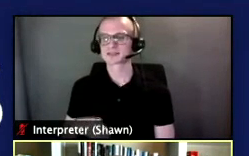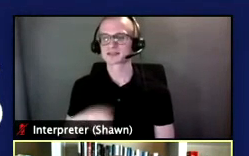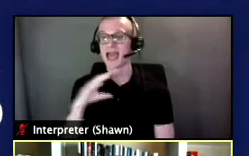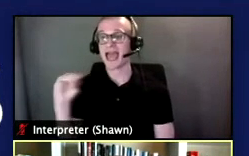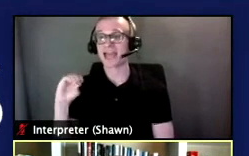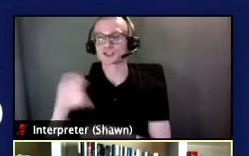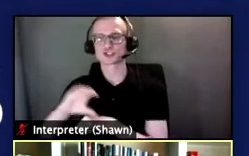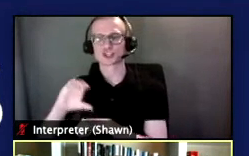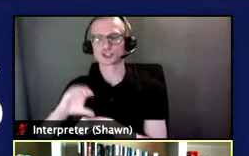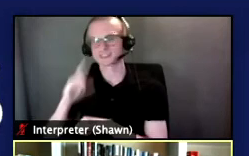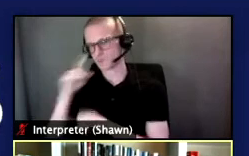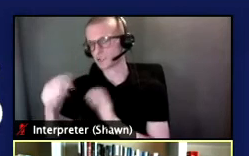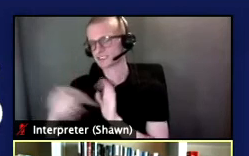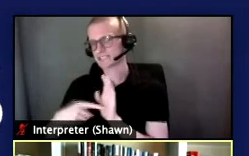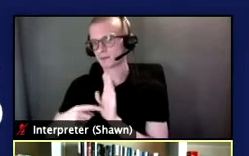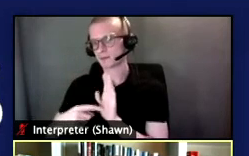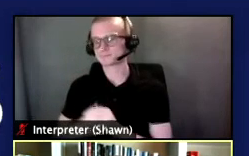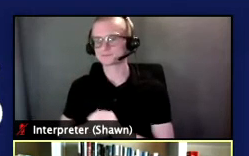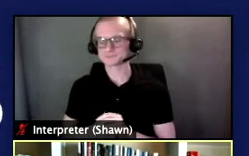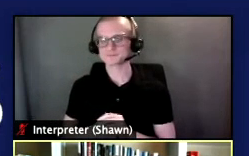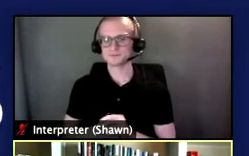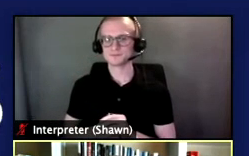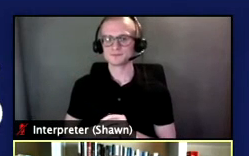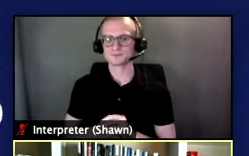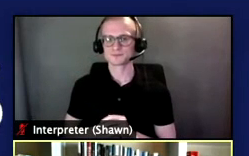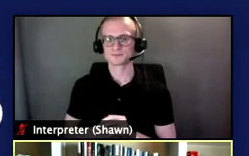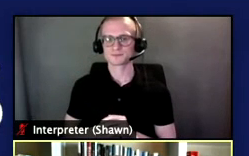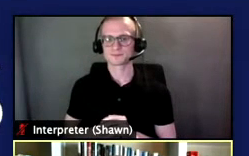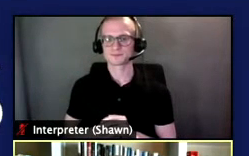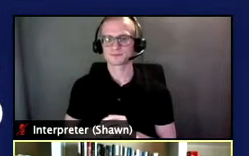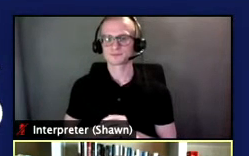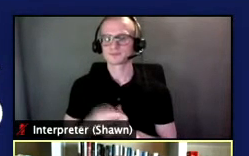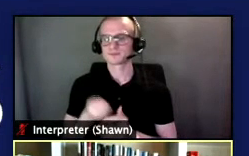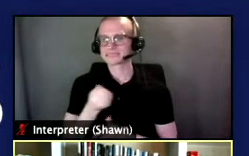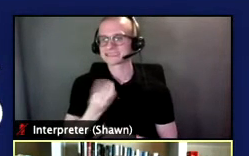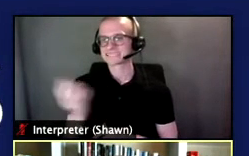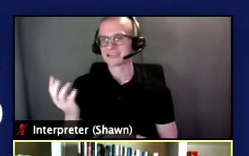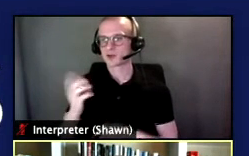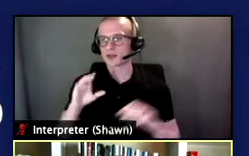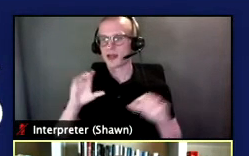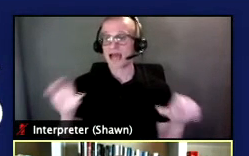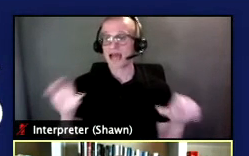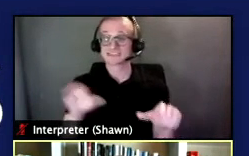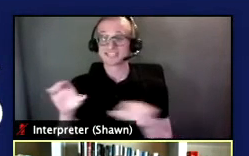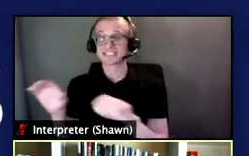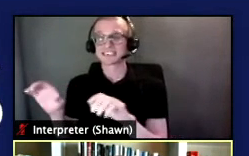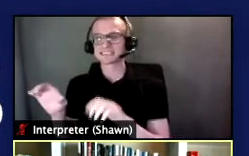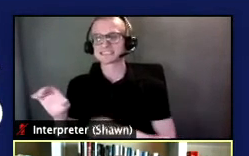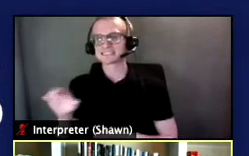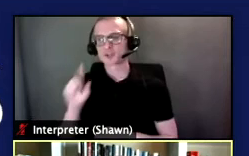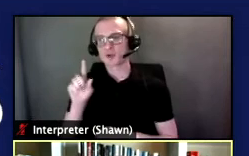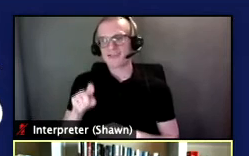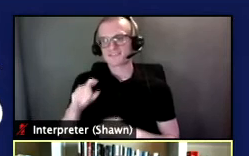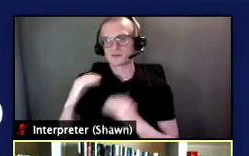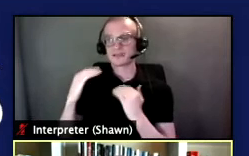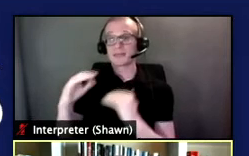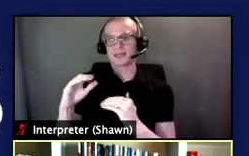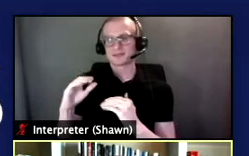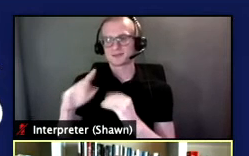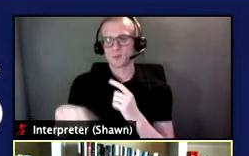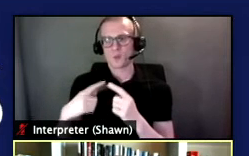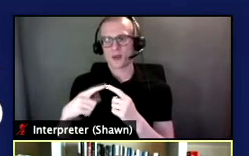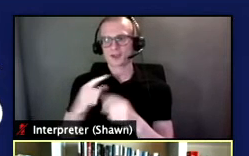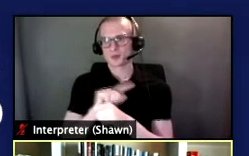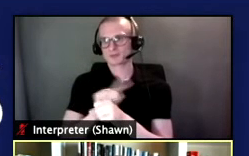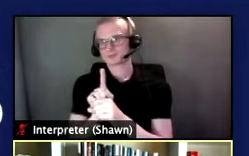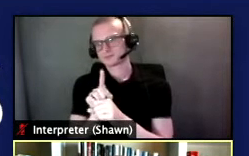for example. There are a number of activities that are limited when you move into orange. And of course,